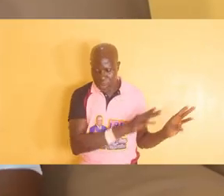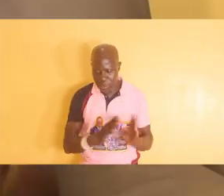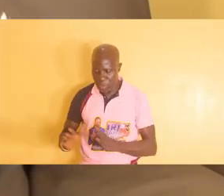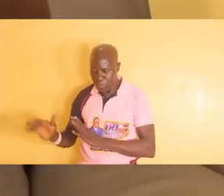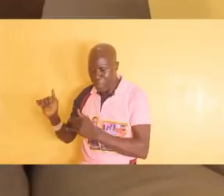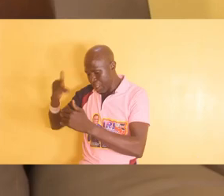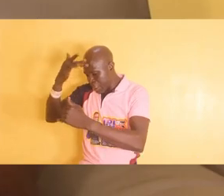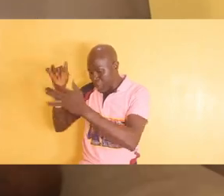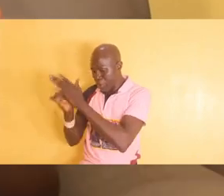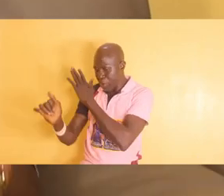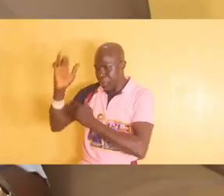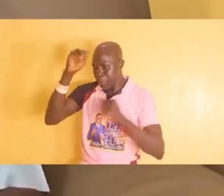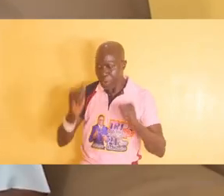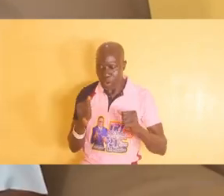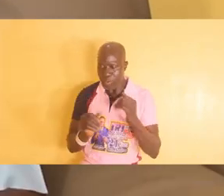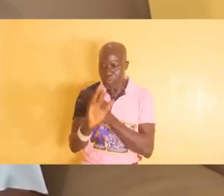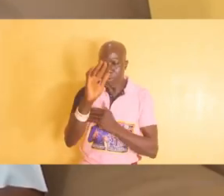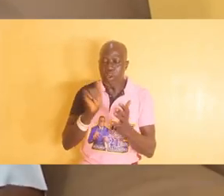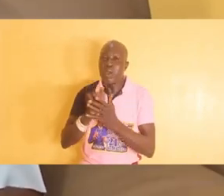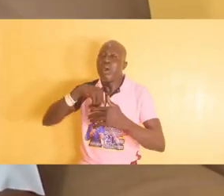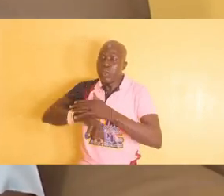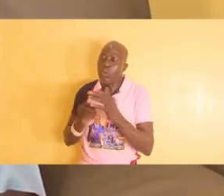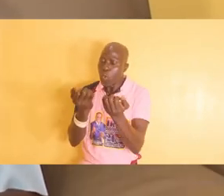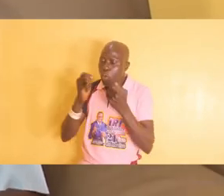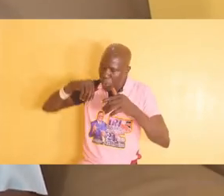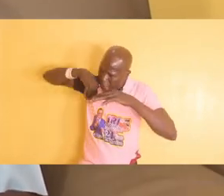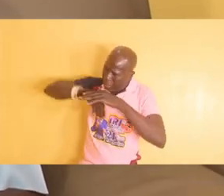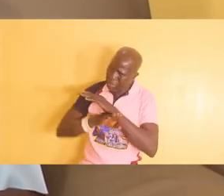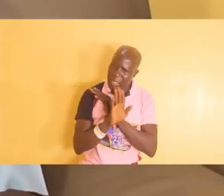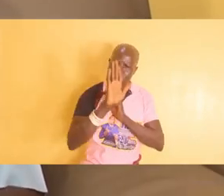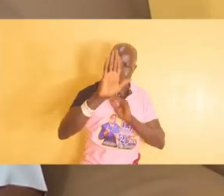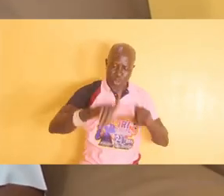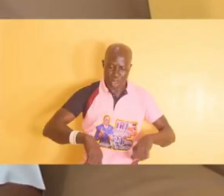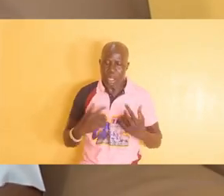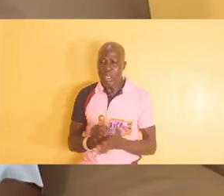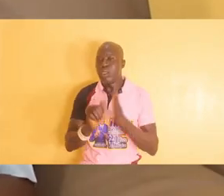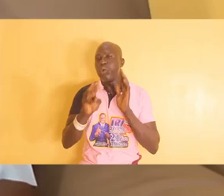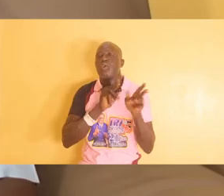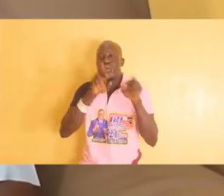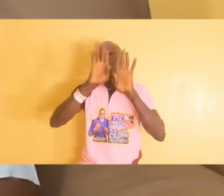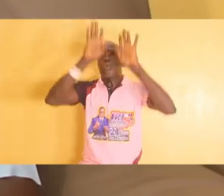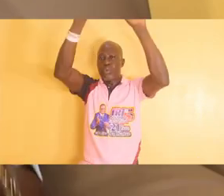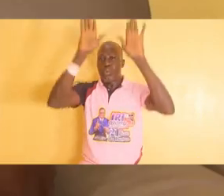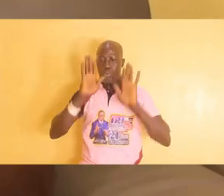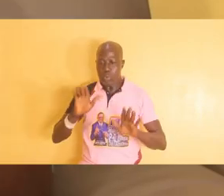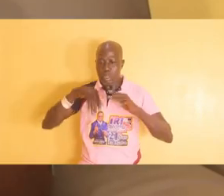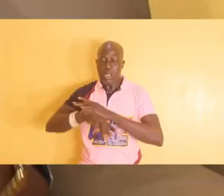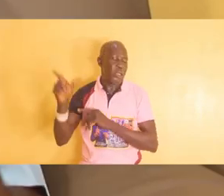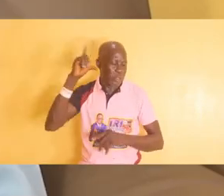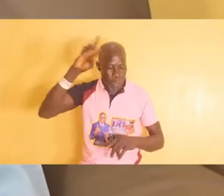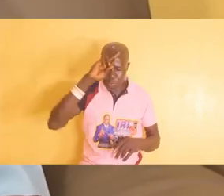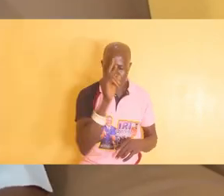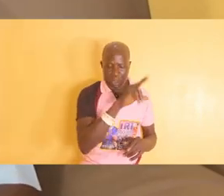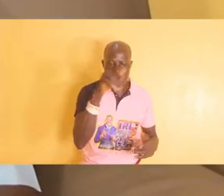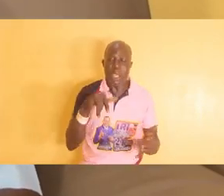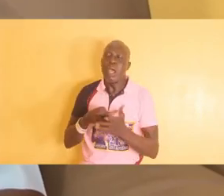get prepared. For the power of God wants to come to your life. And it will do wonders. Listen